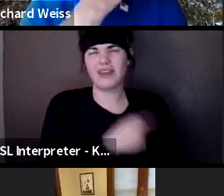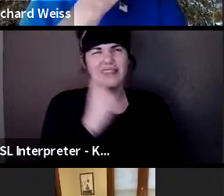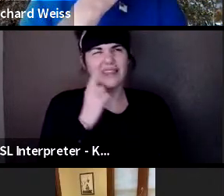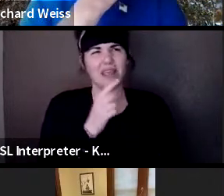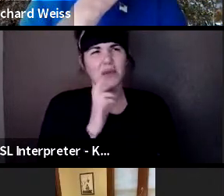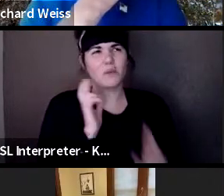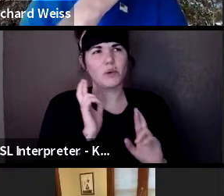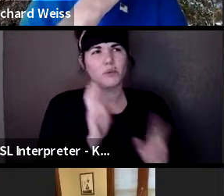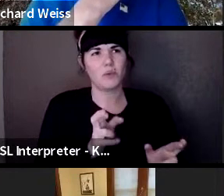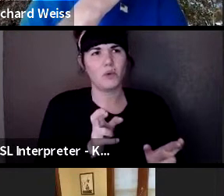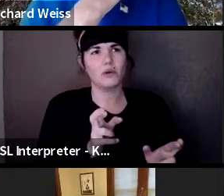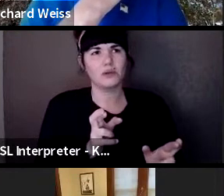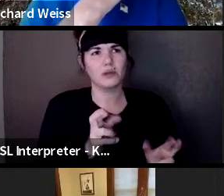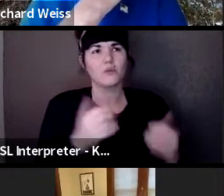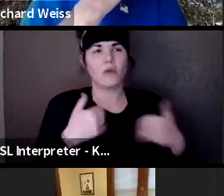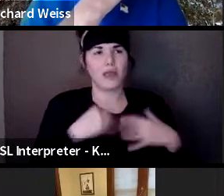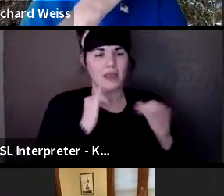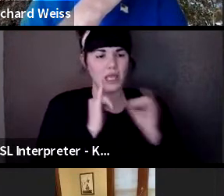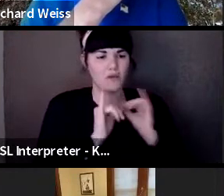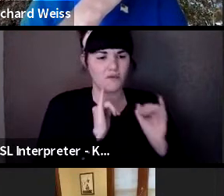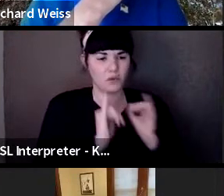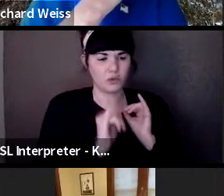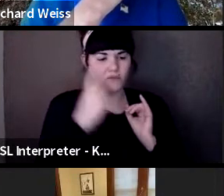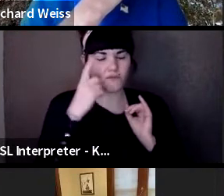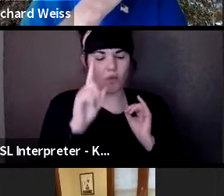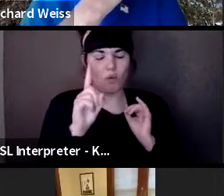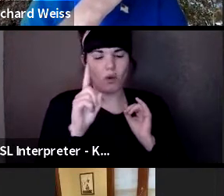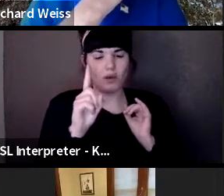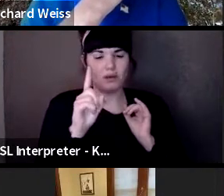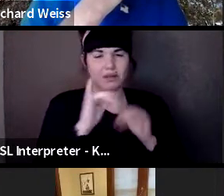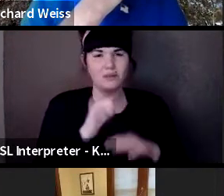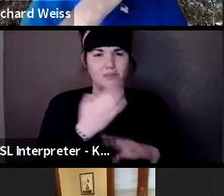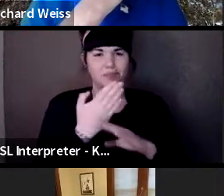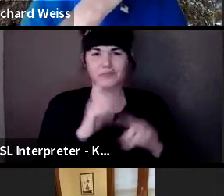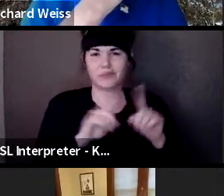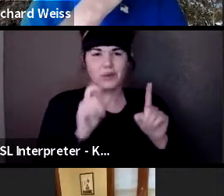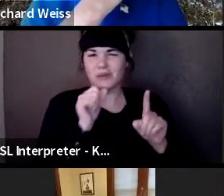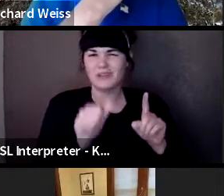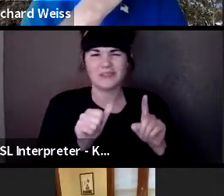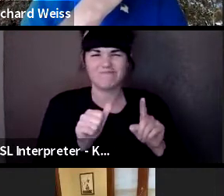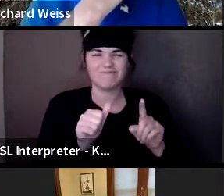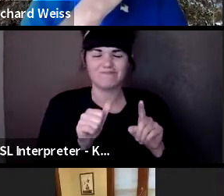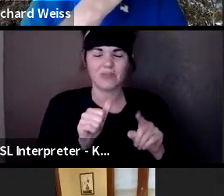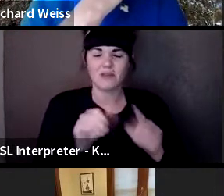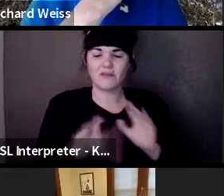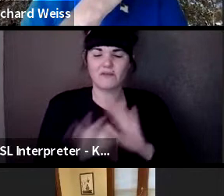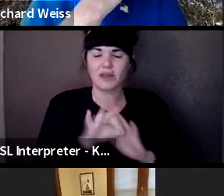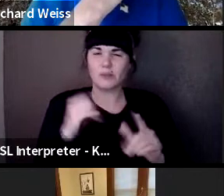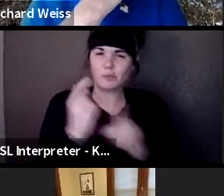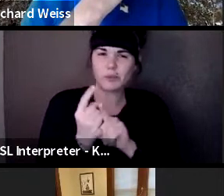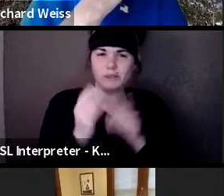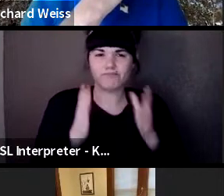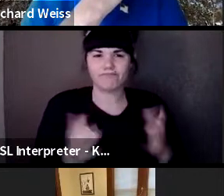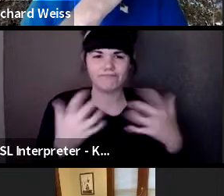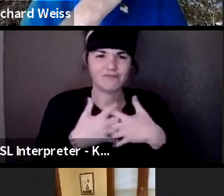the position, but we didn't really feel that we found the best fit. So we thought we would go in a different